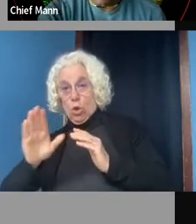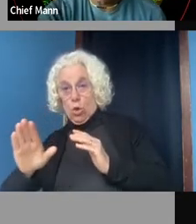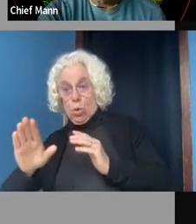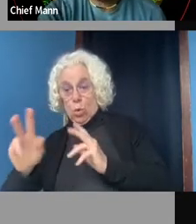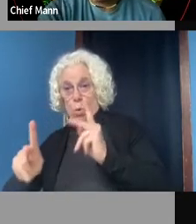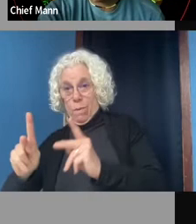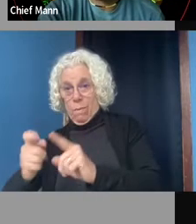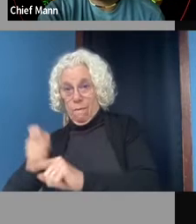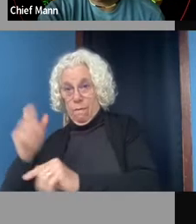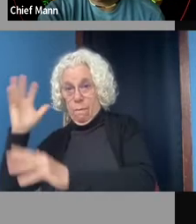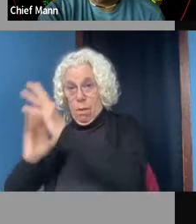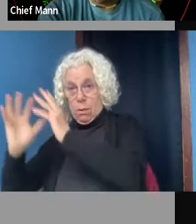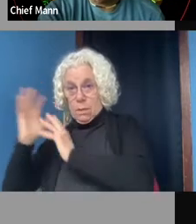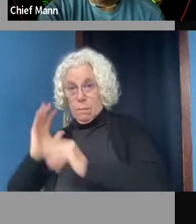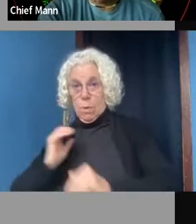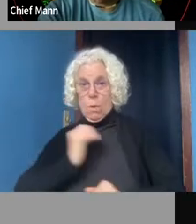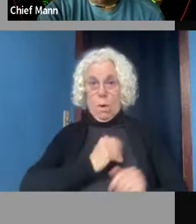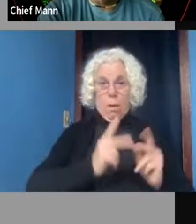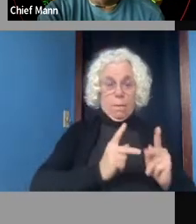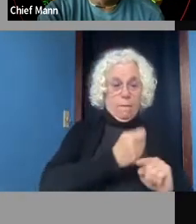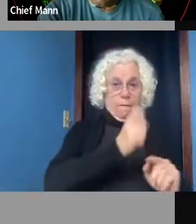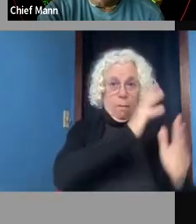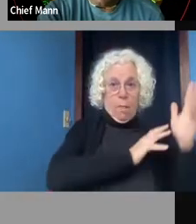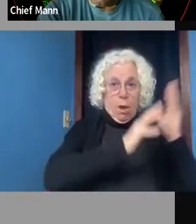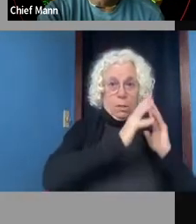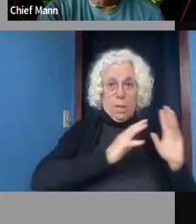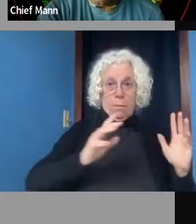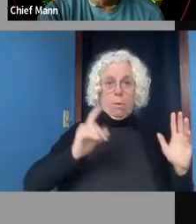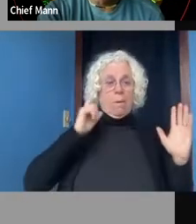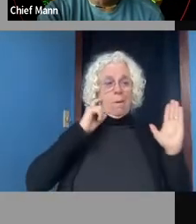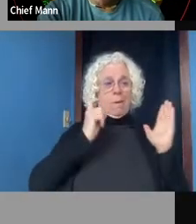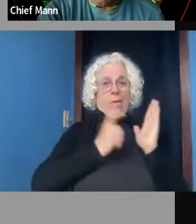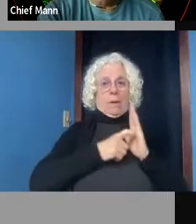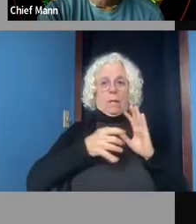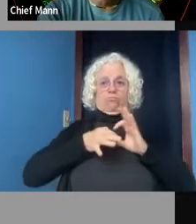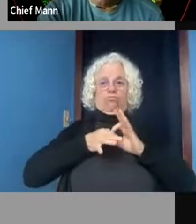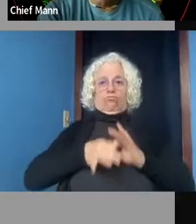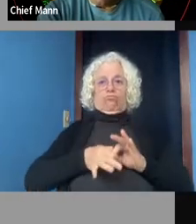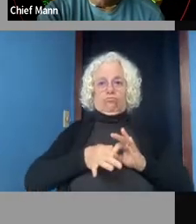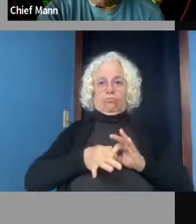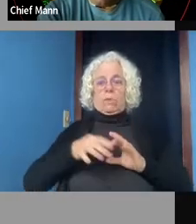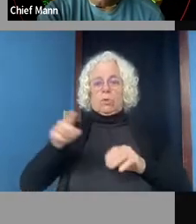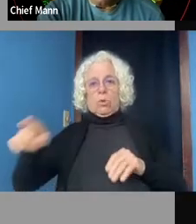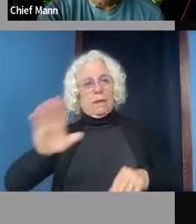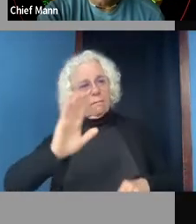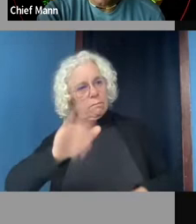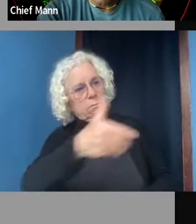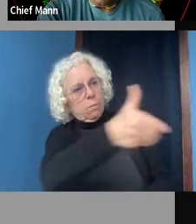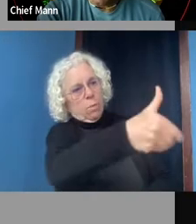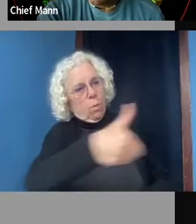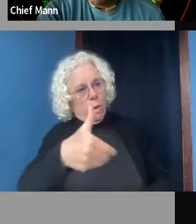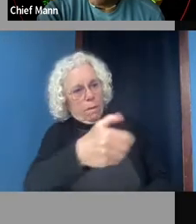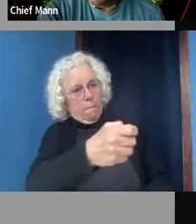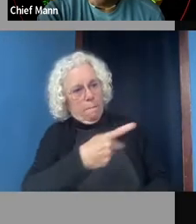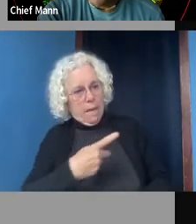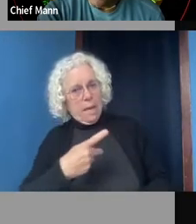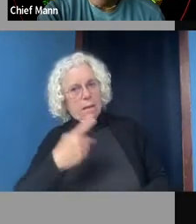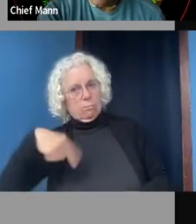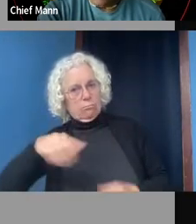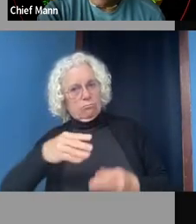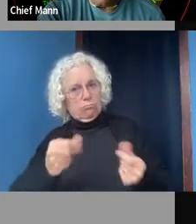have welcomed us back, you know, so that we can move forward together into the